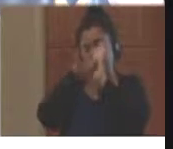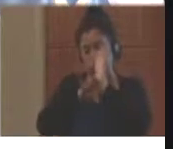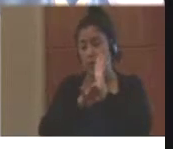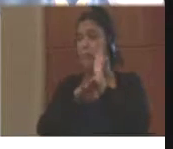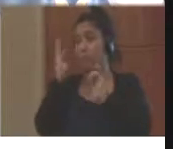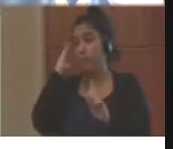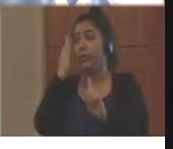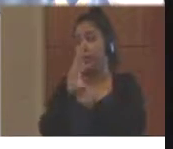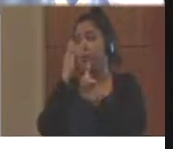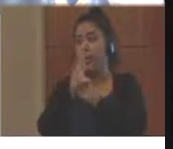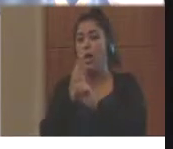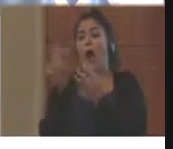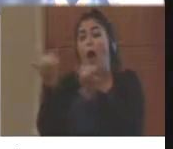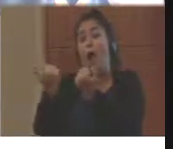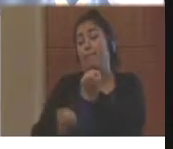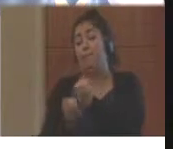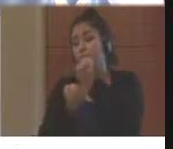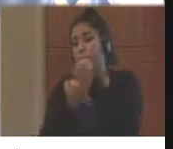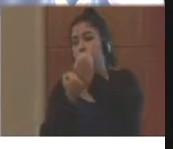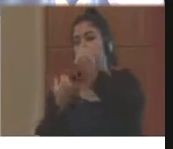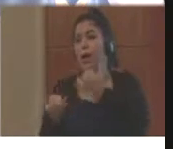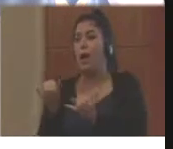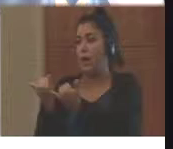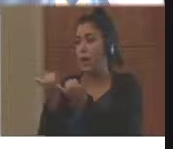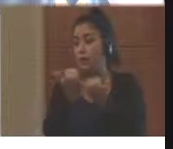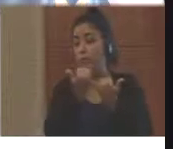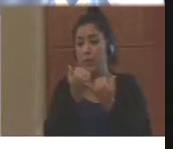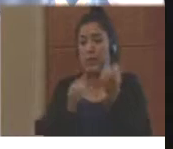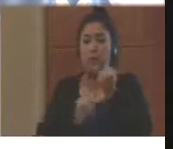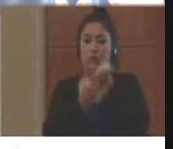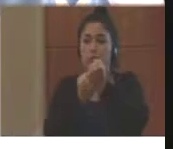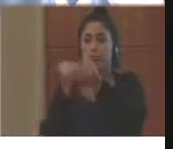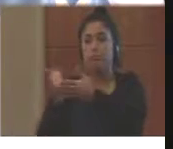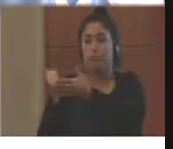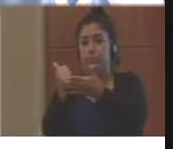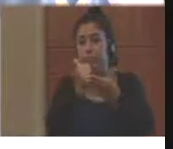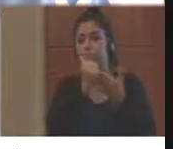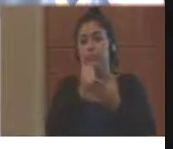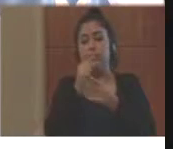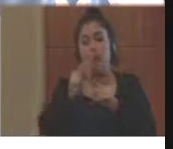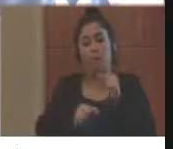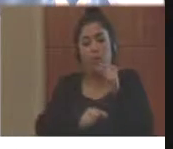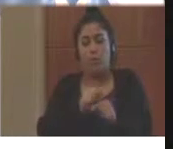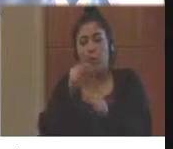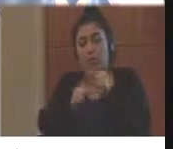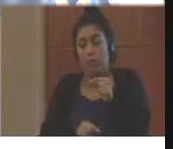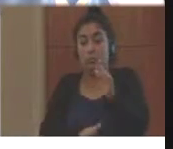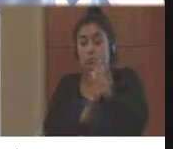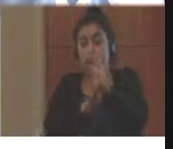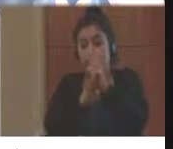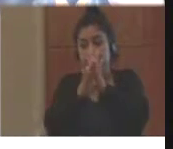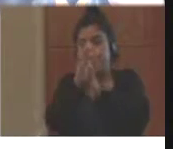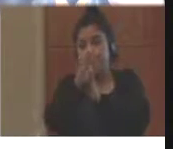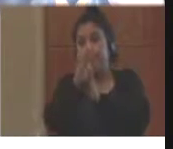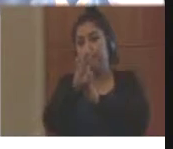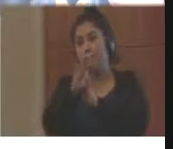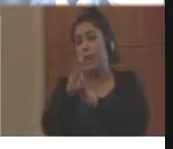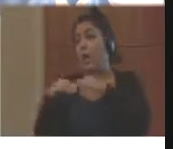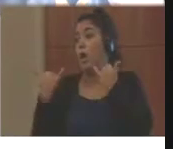risk management as specific indicators that will allow us to measure the concrete results of these actions and